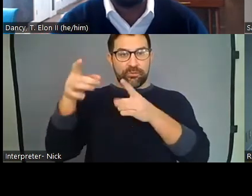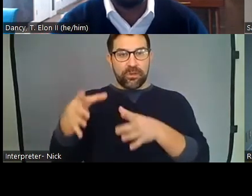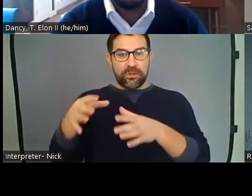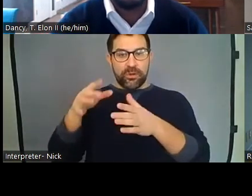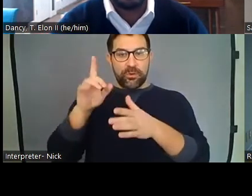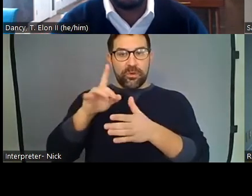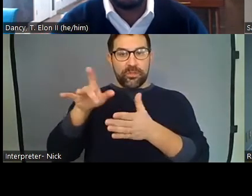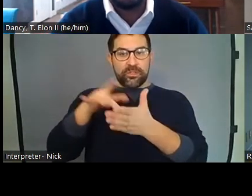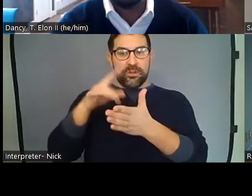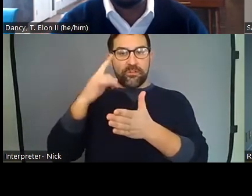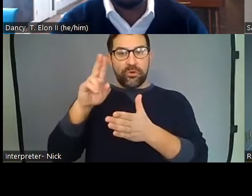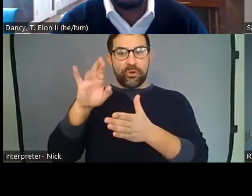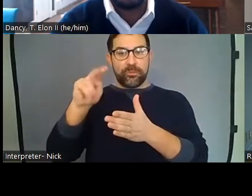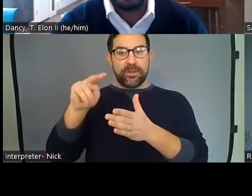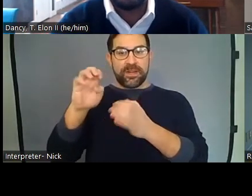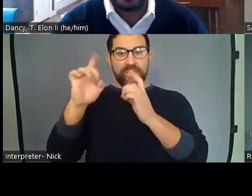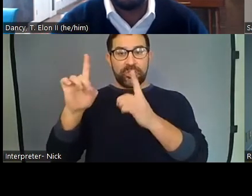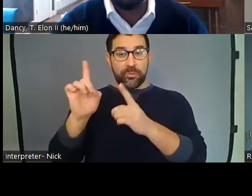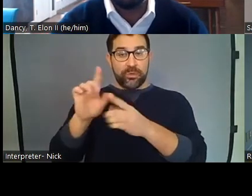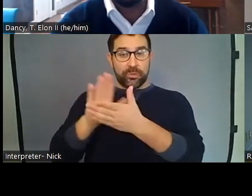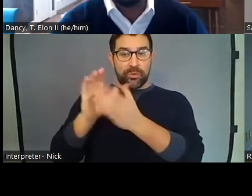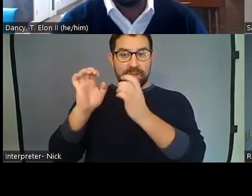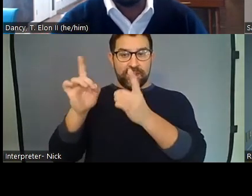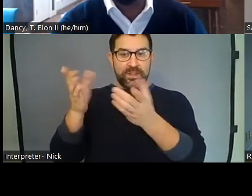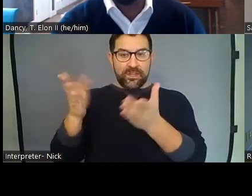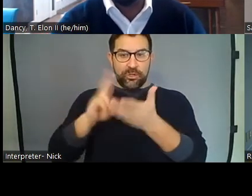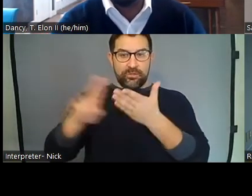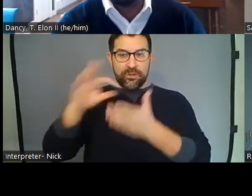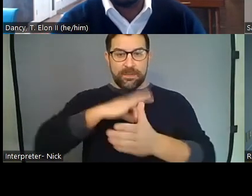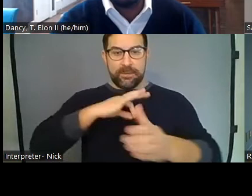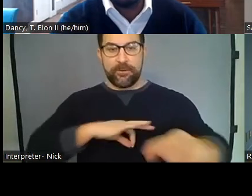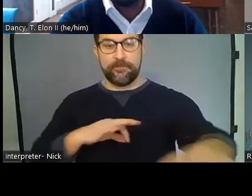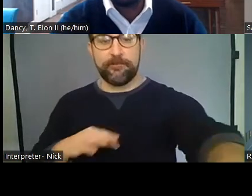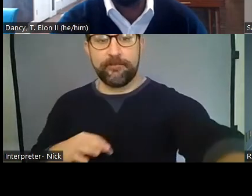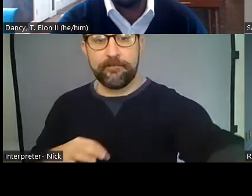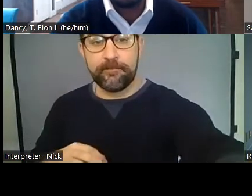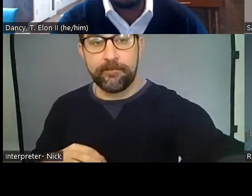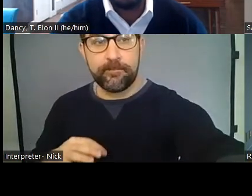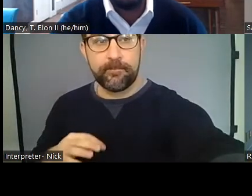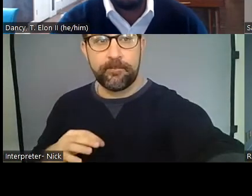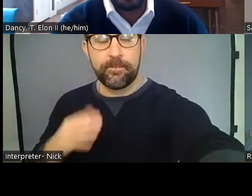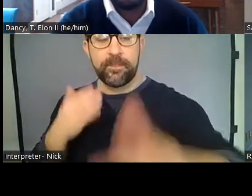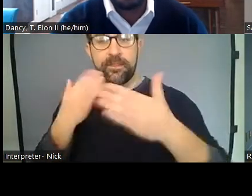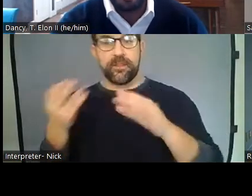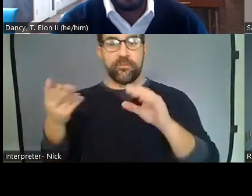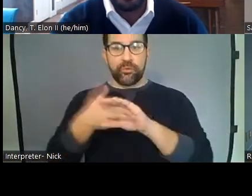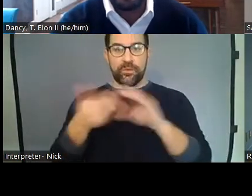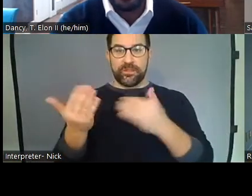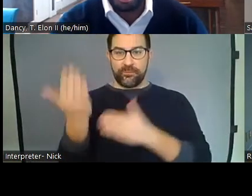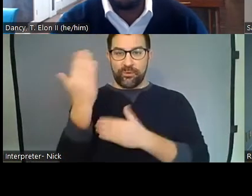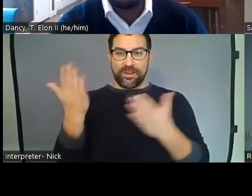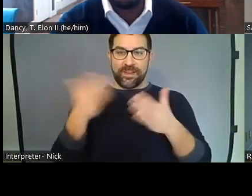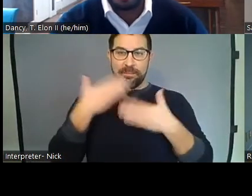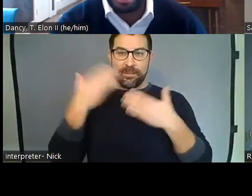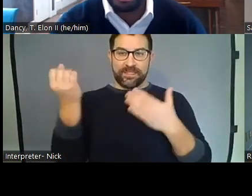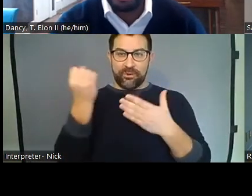Center for Urban Education in the School of Education at the University of Pittsburgh. Thanks for being with us this morning. Happy Saturday.